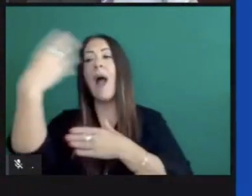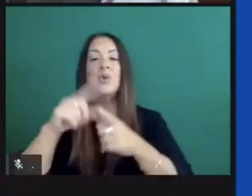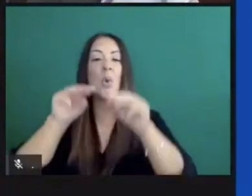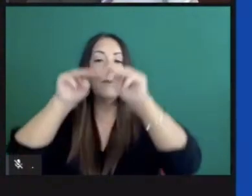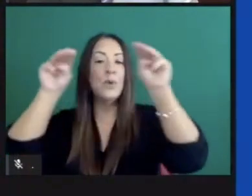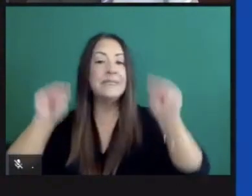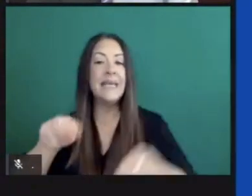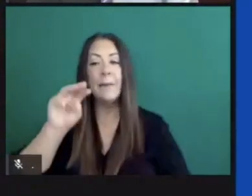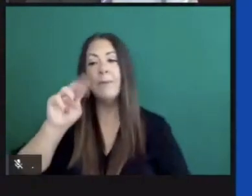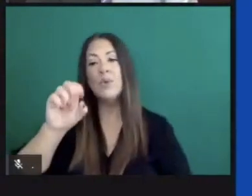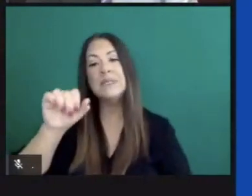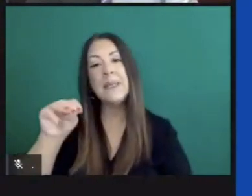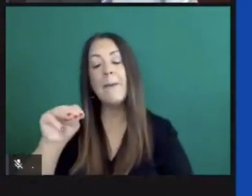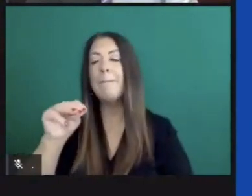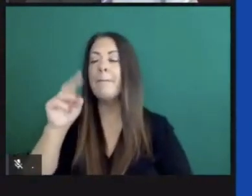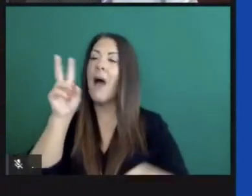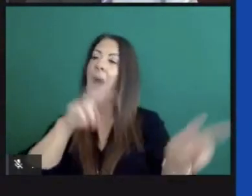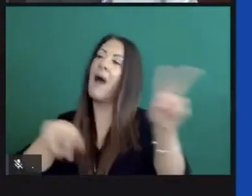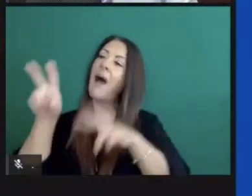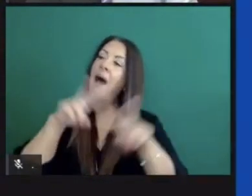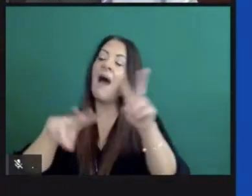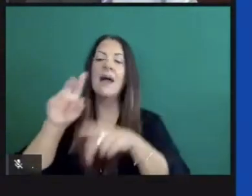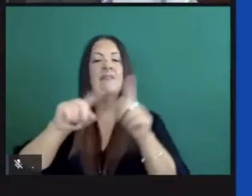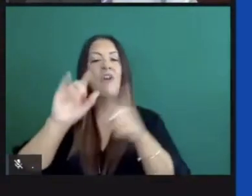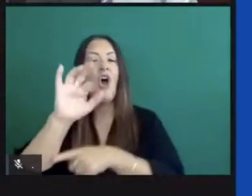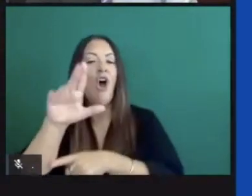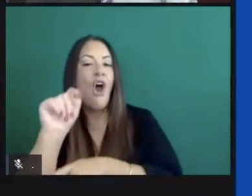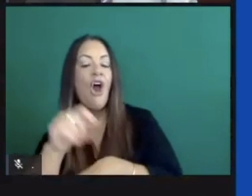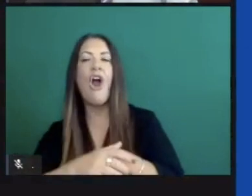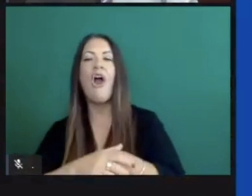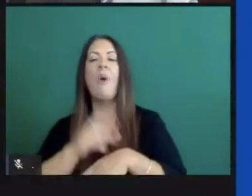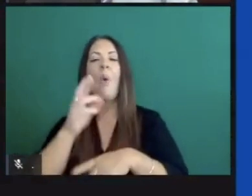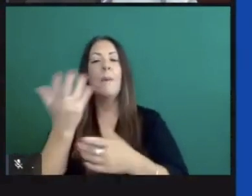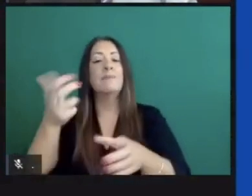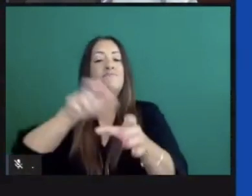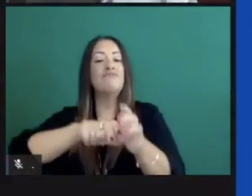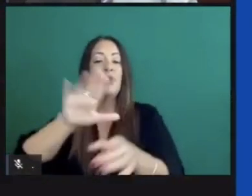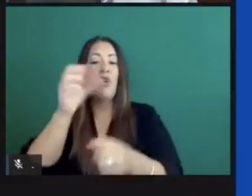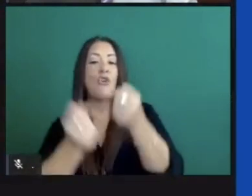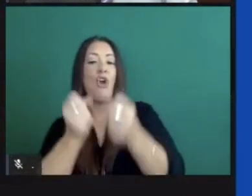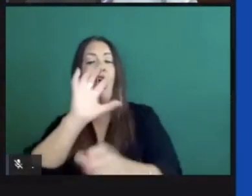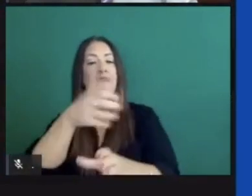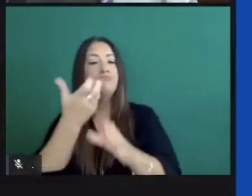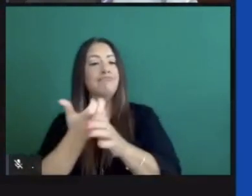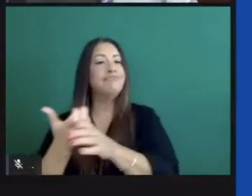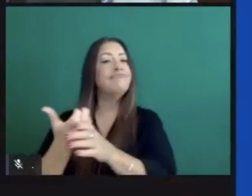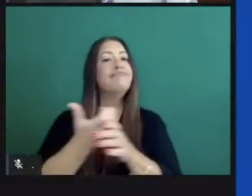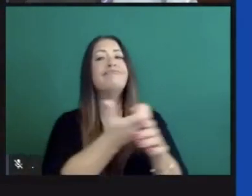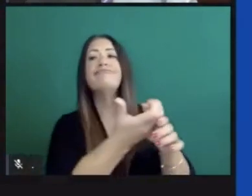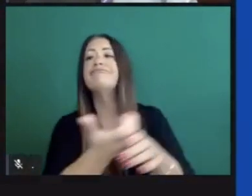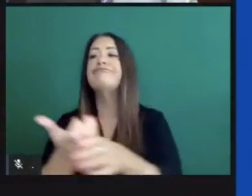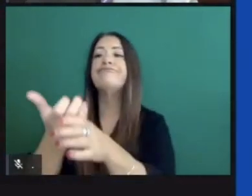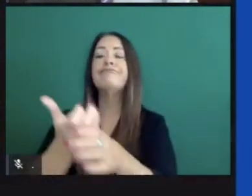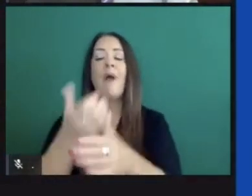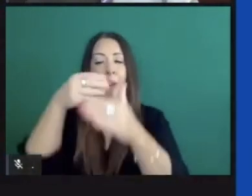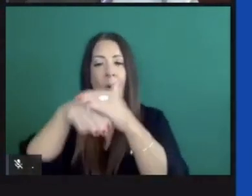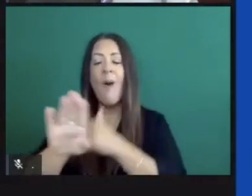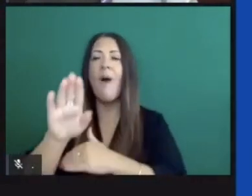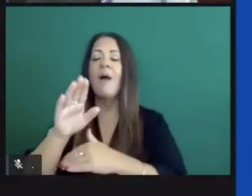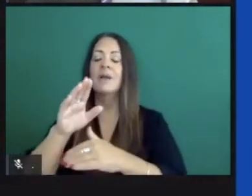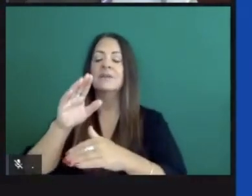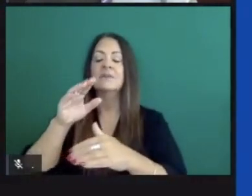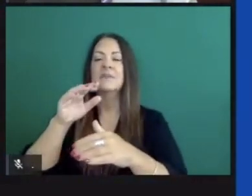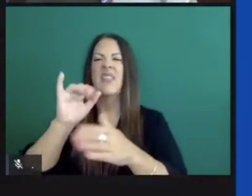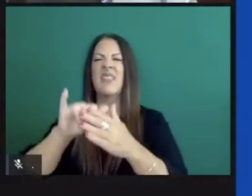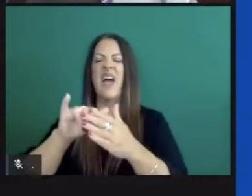the state. And then car-based activities, making sure that you maybe do a drive-in scary movie or tour